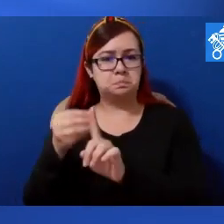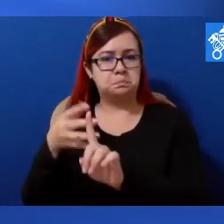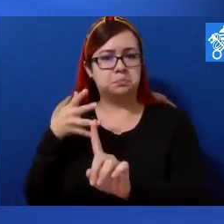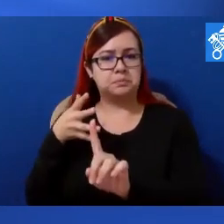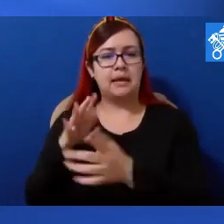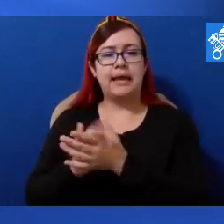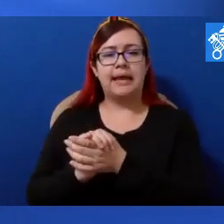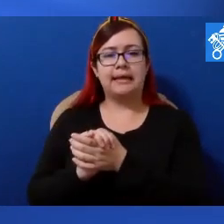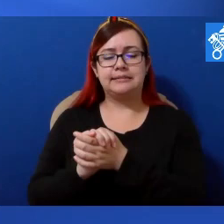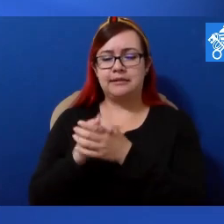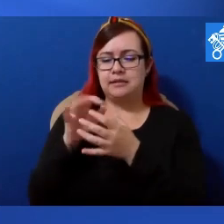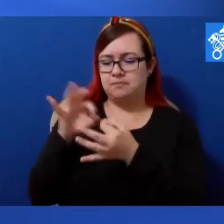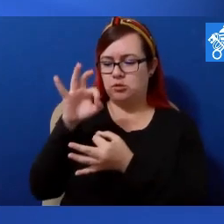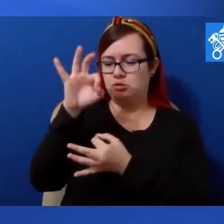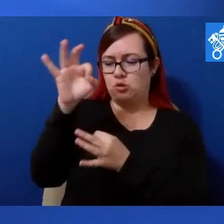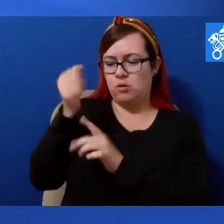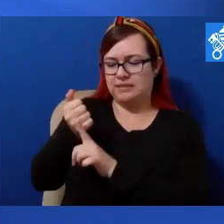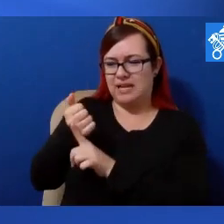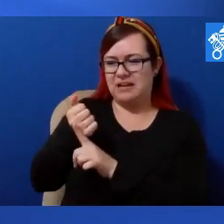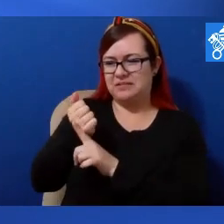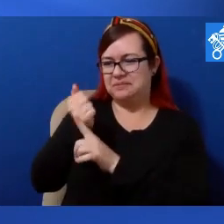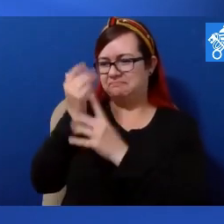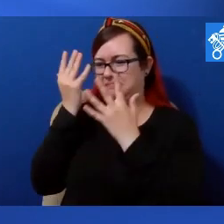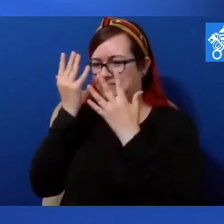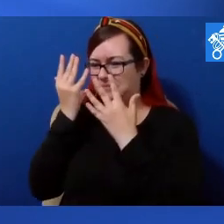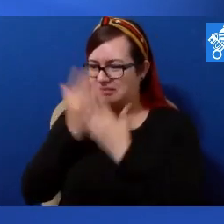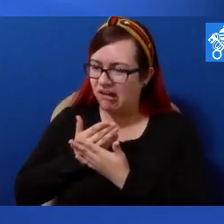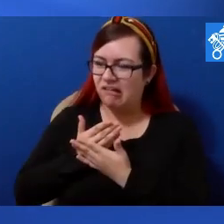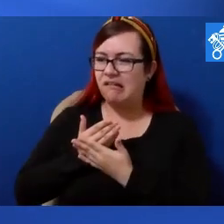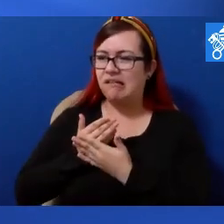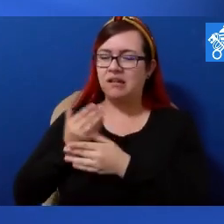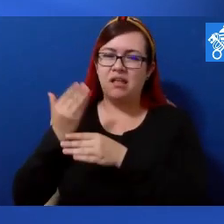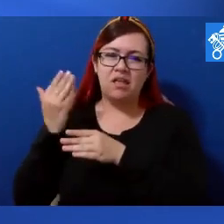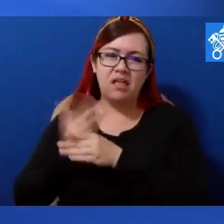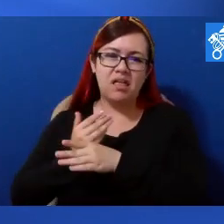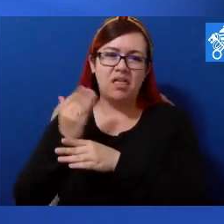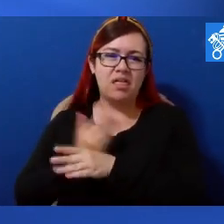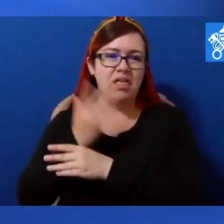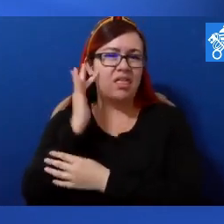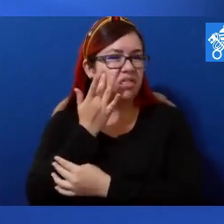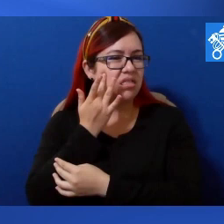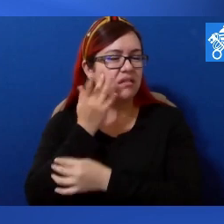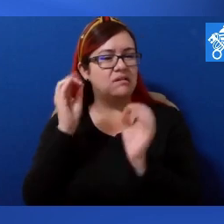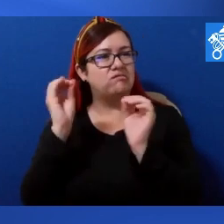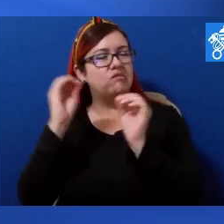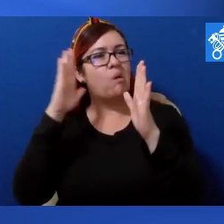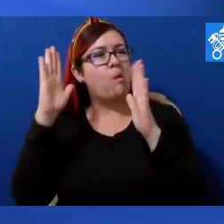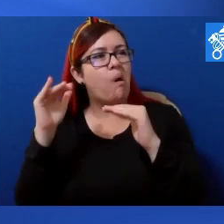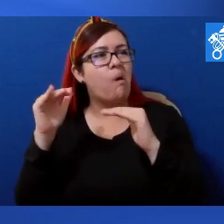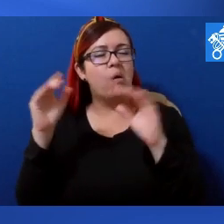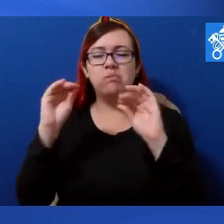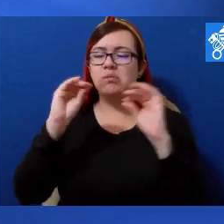Desolation has been defined as follows: as the soul being disturbed and